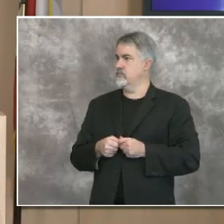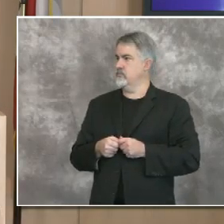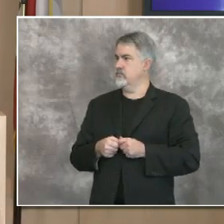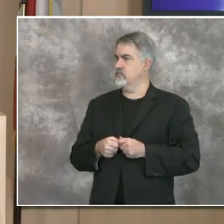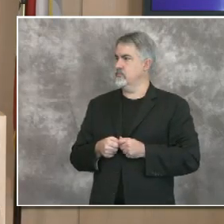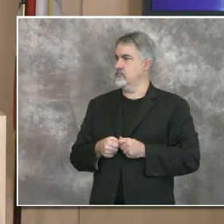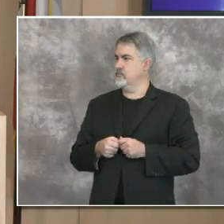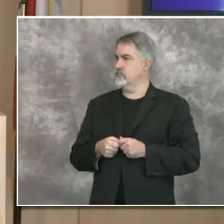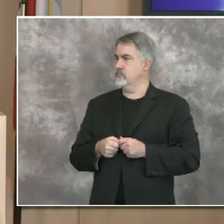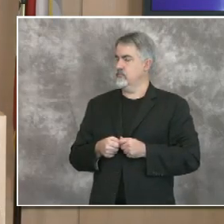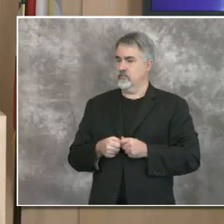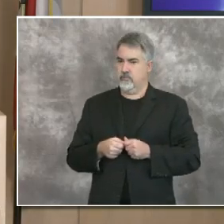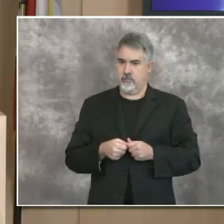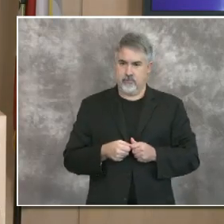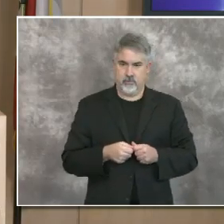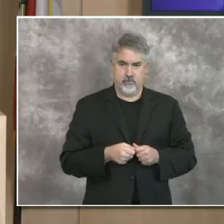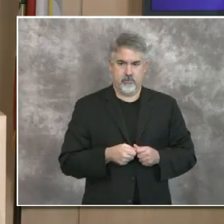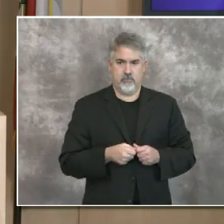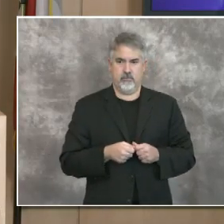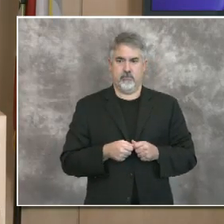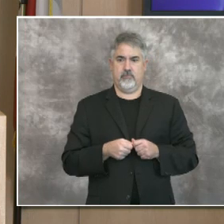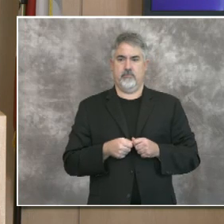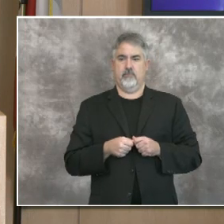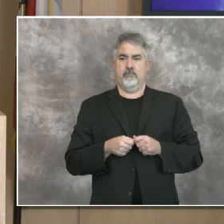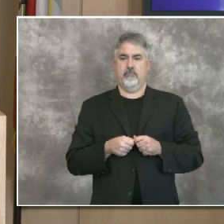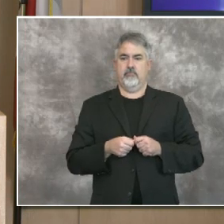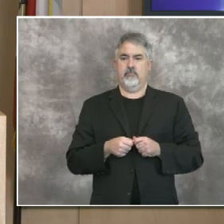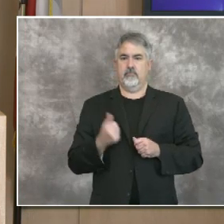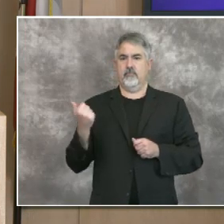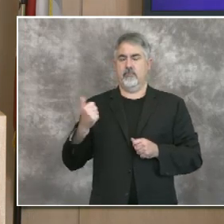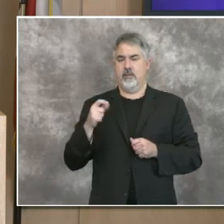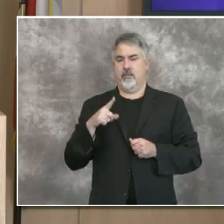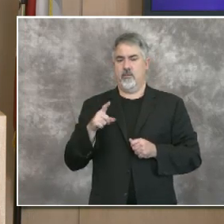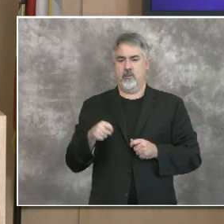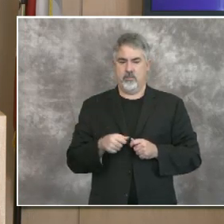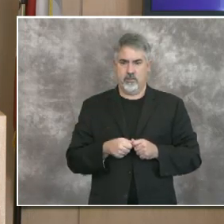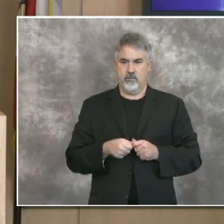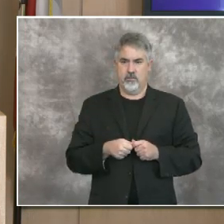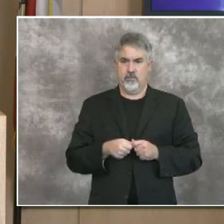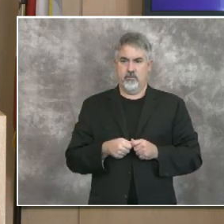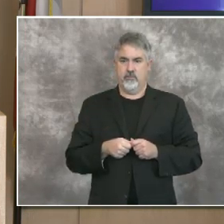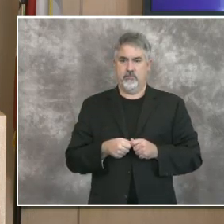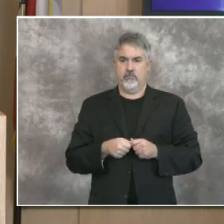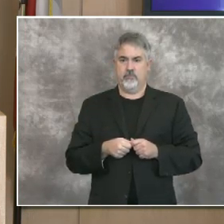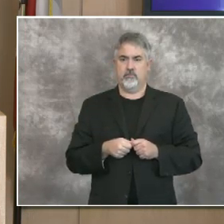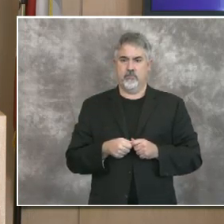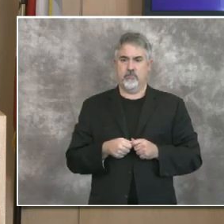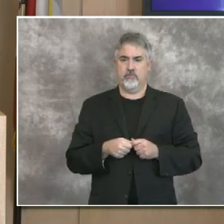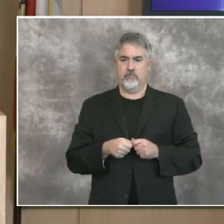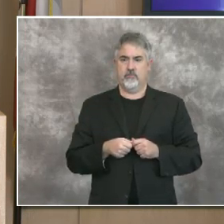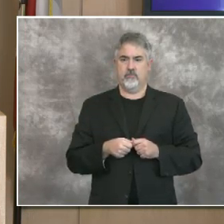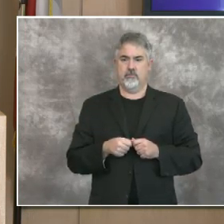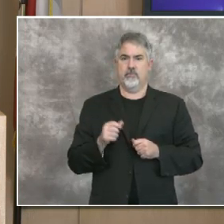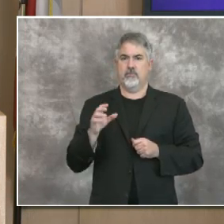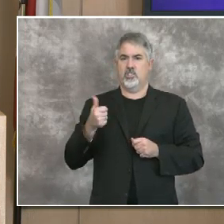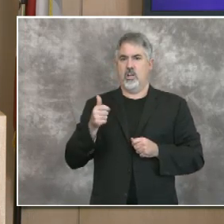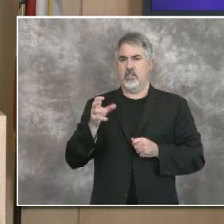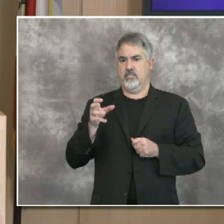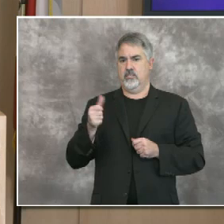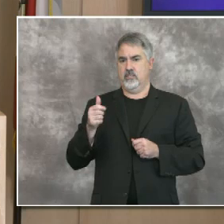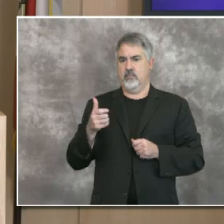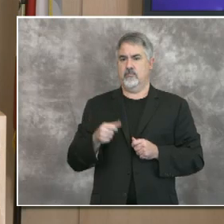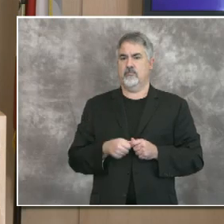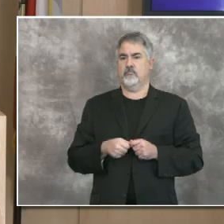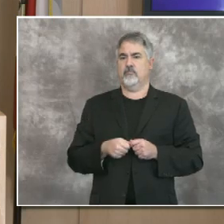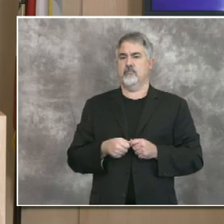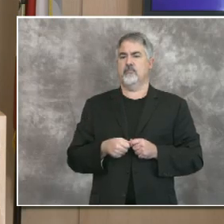I have a question from Mimi from Channel 10. Can I have more specifics about the face